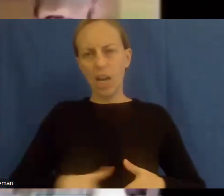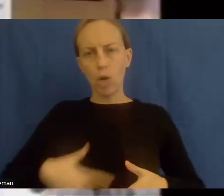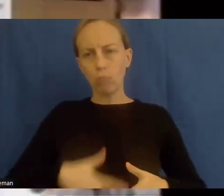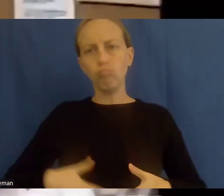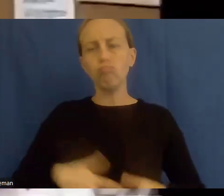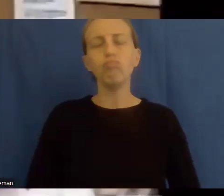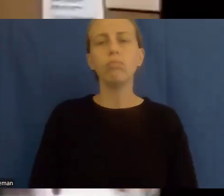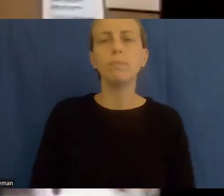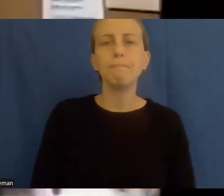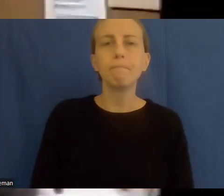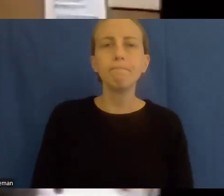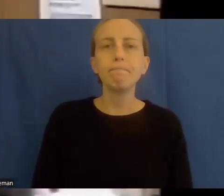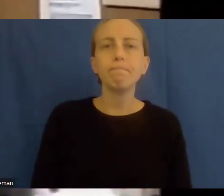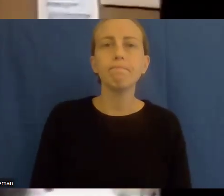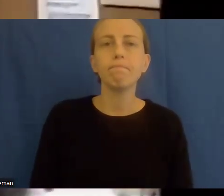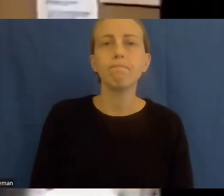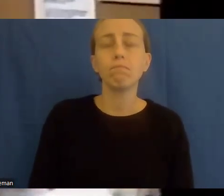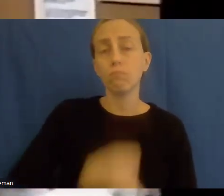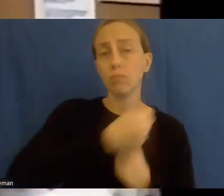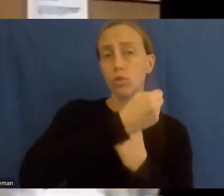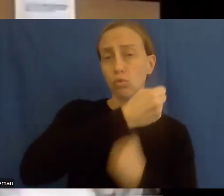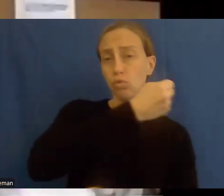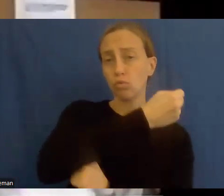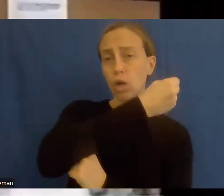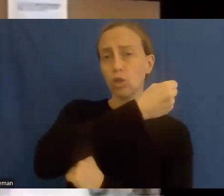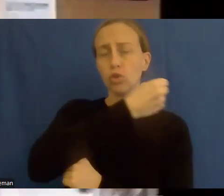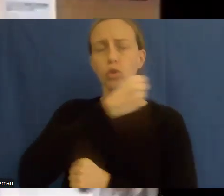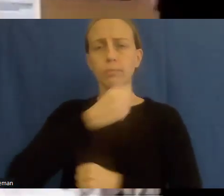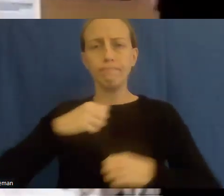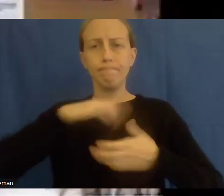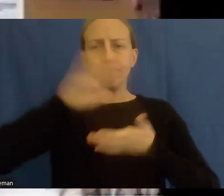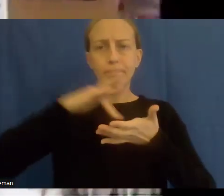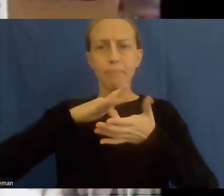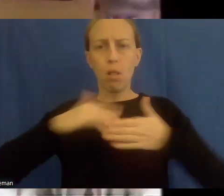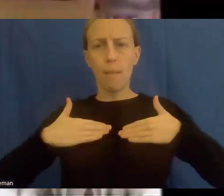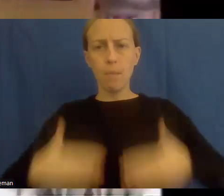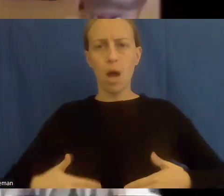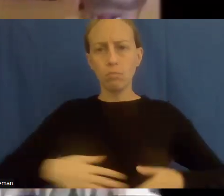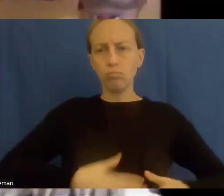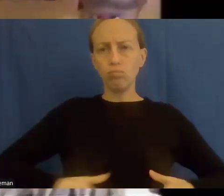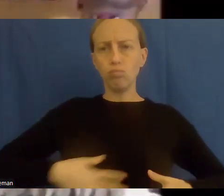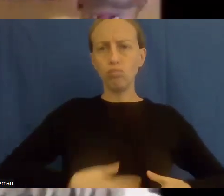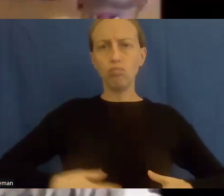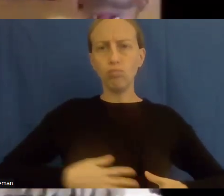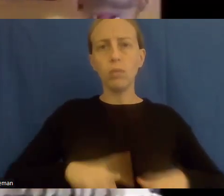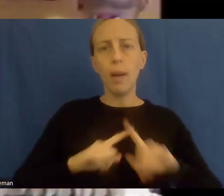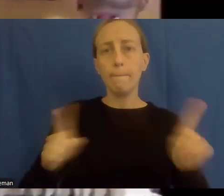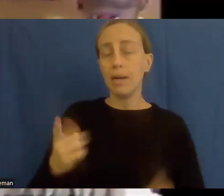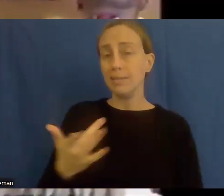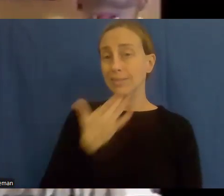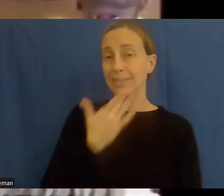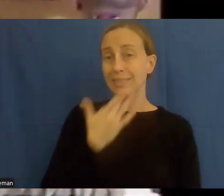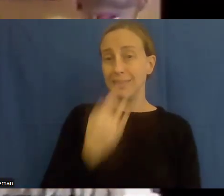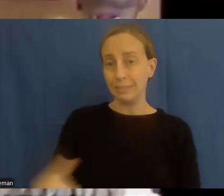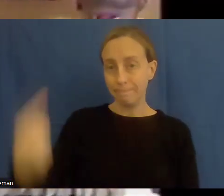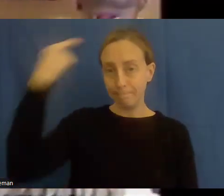people. But as far as the structure is concerned, structure's down here somewhere. And yet the taste receptors are up at the